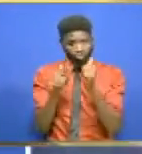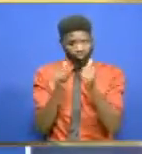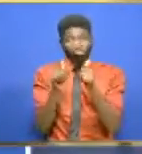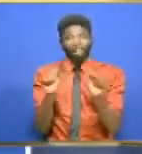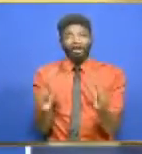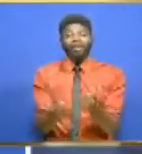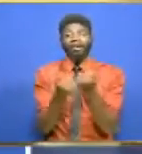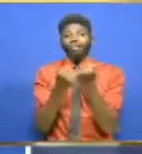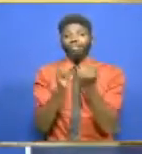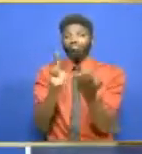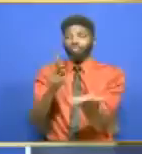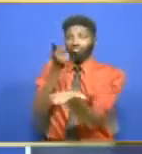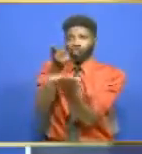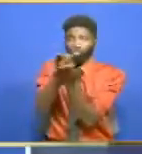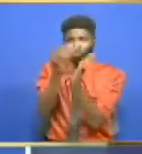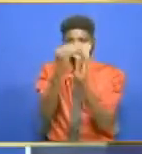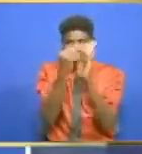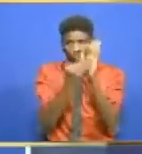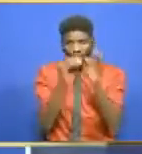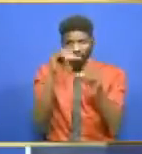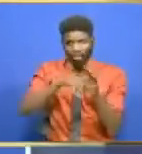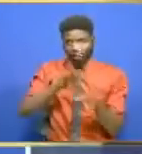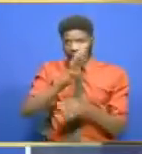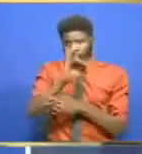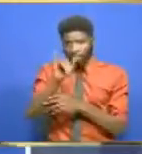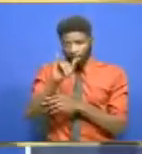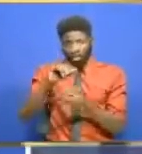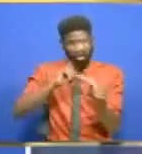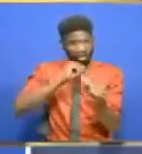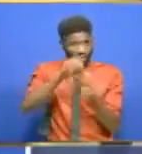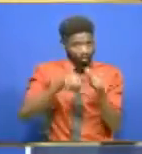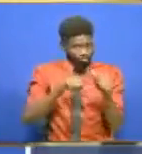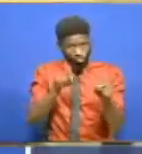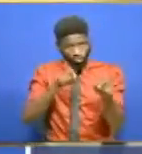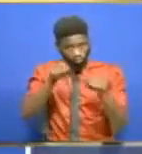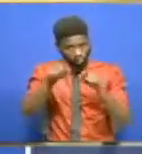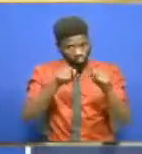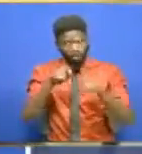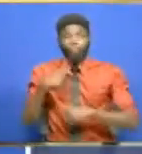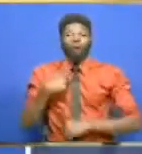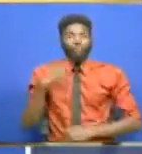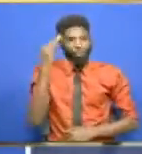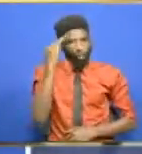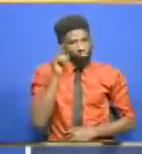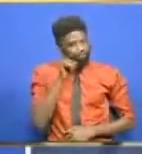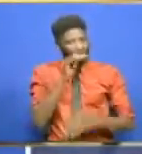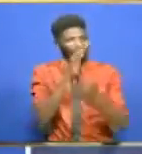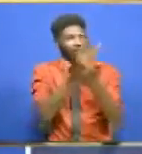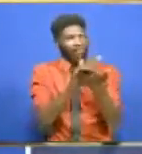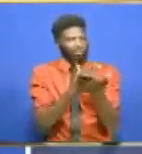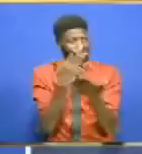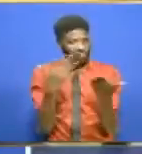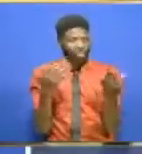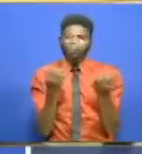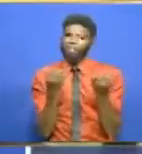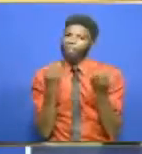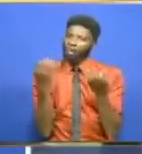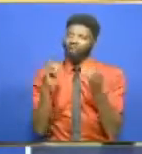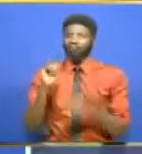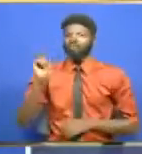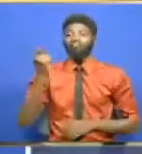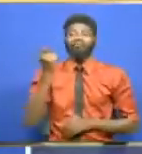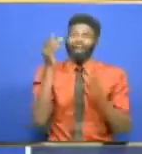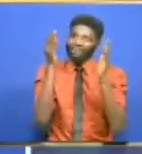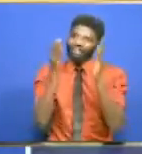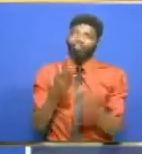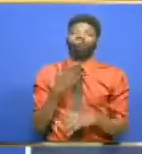the BBI report about governance, I know it is something which many Kenyans do not want